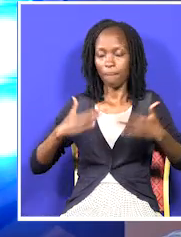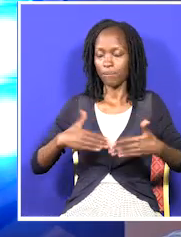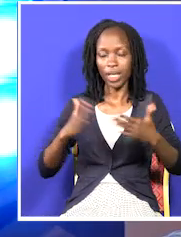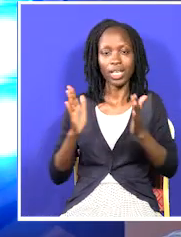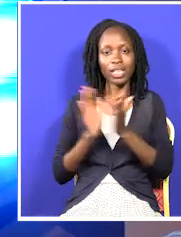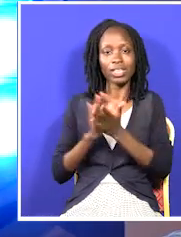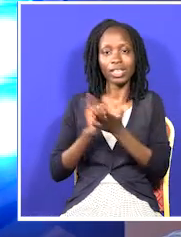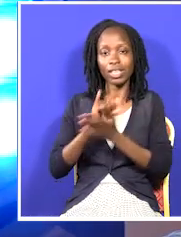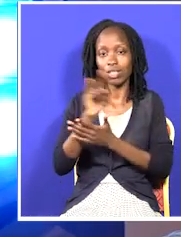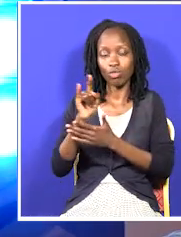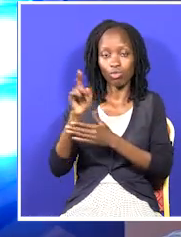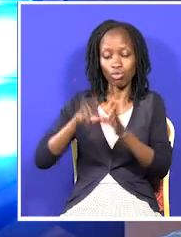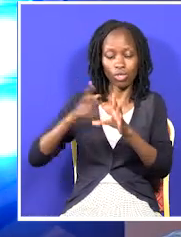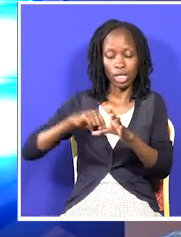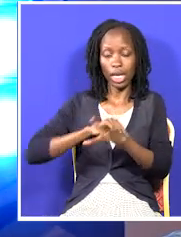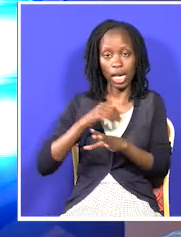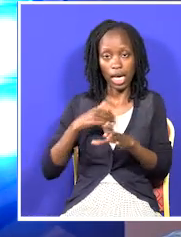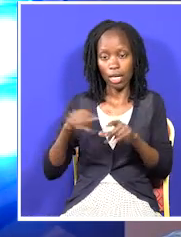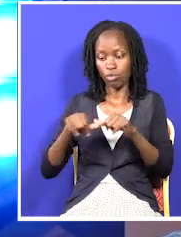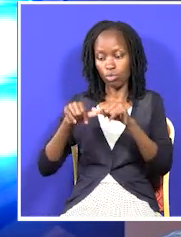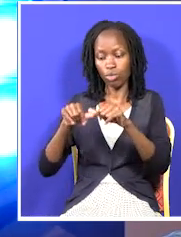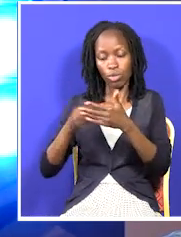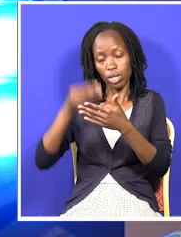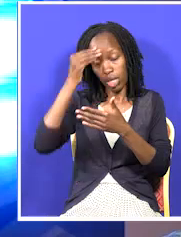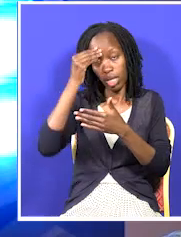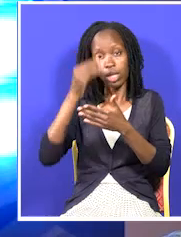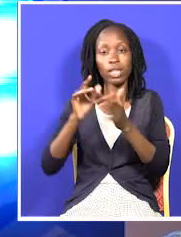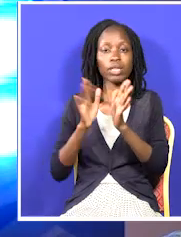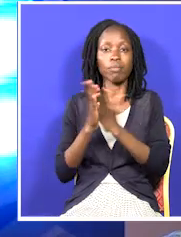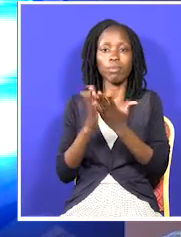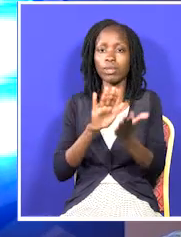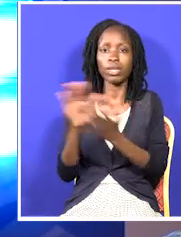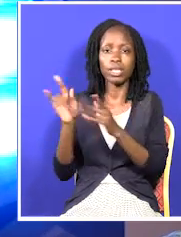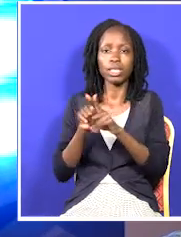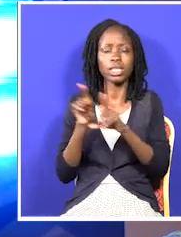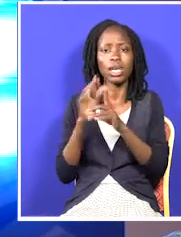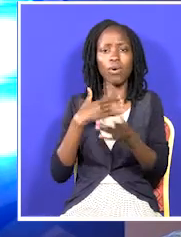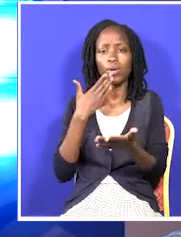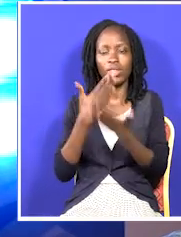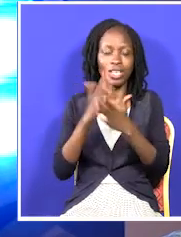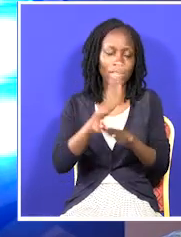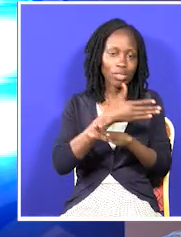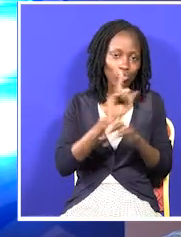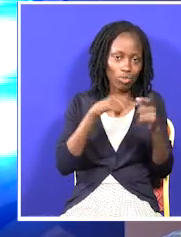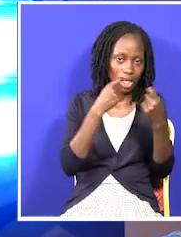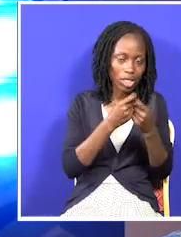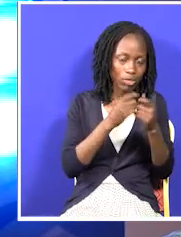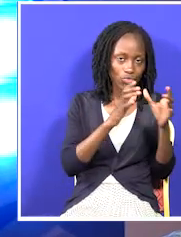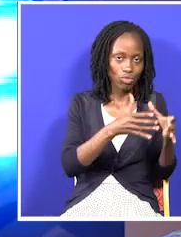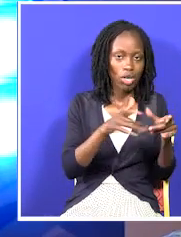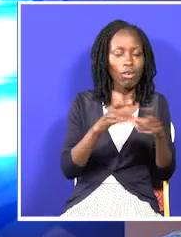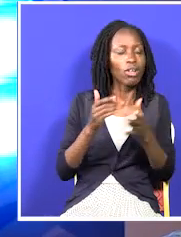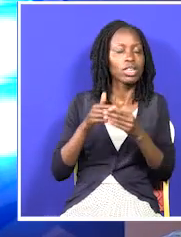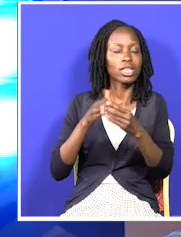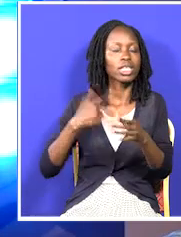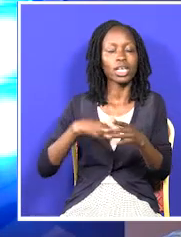and delighted to be here with you as we go through the Word of God. I also want to thank the music team for leading us so well